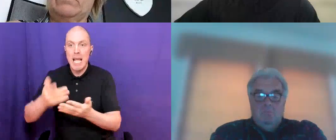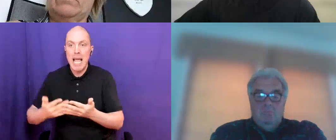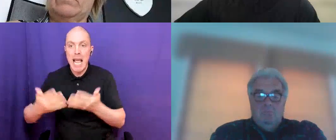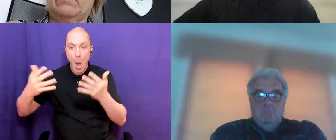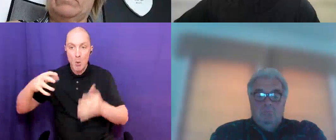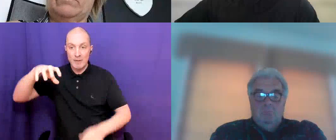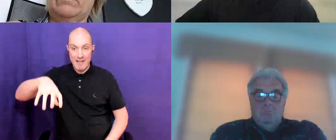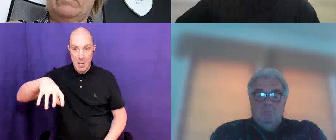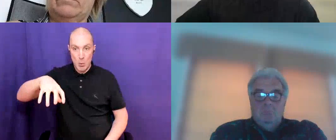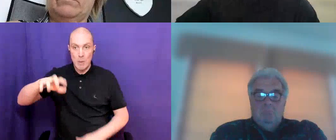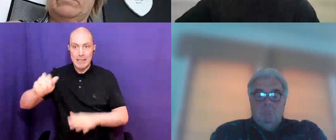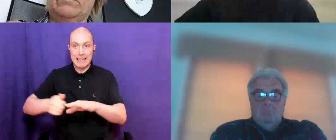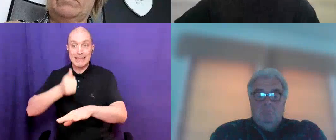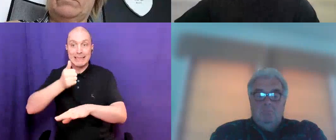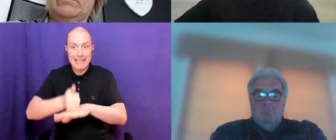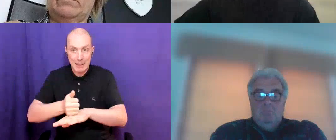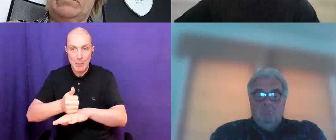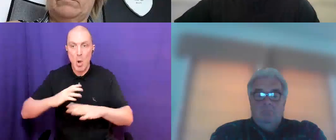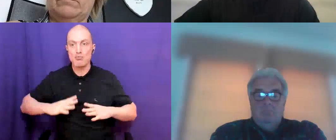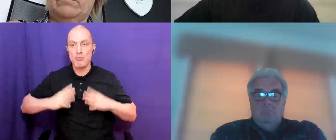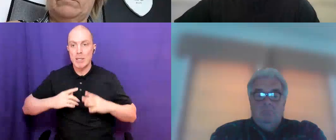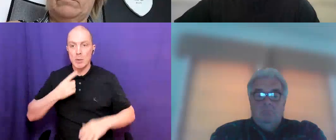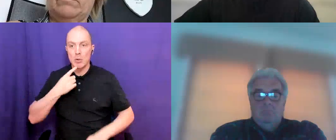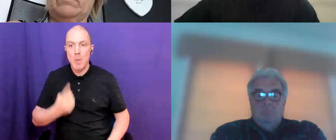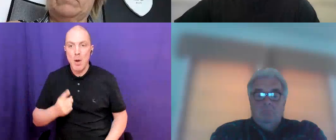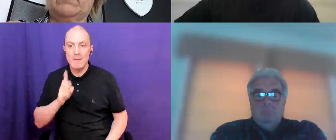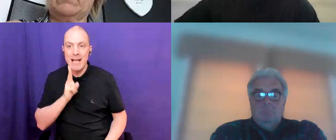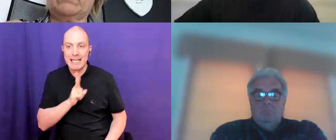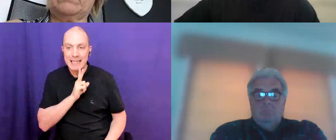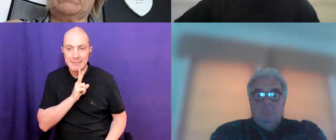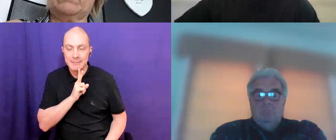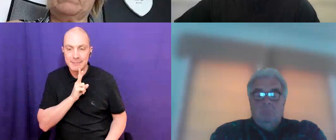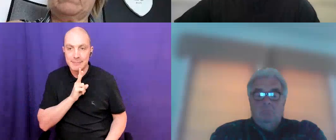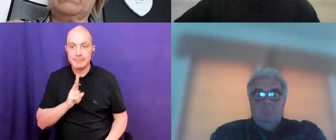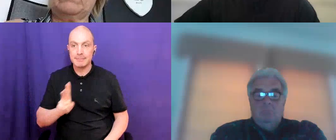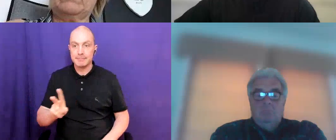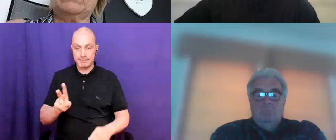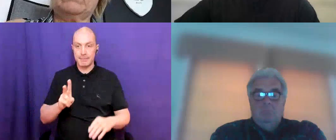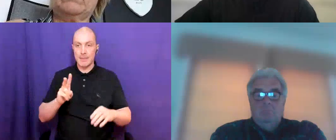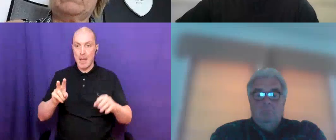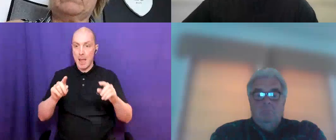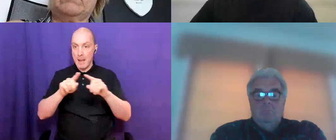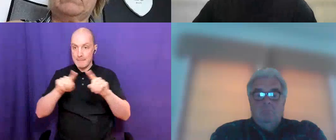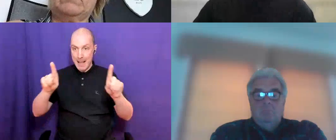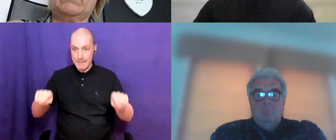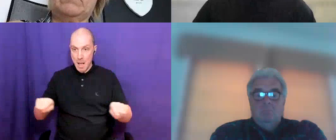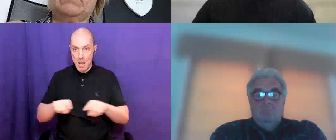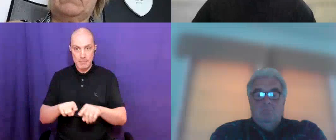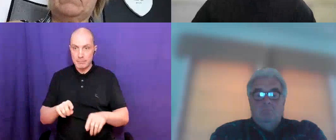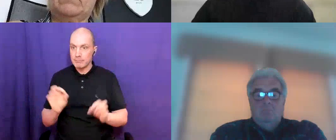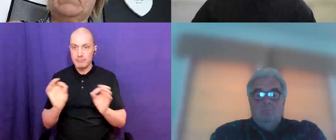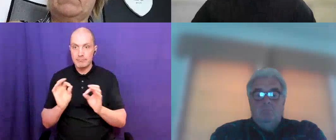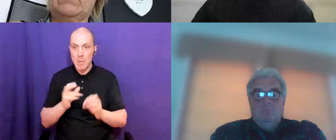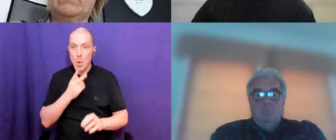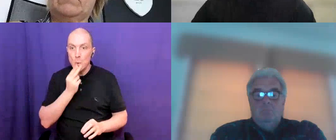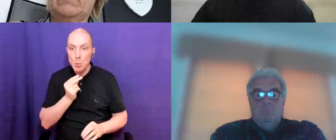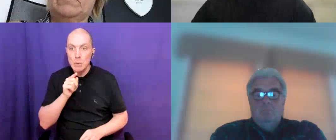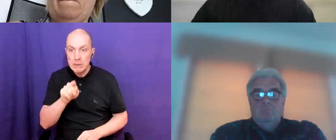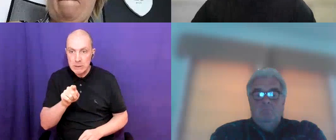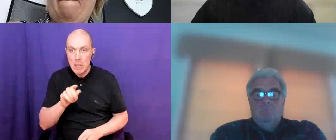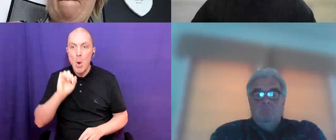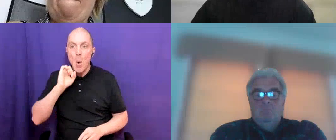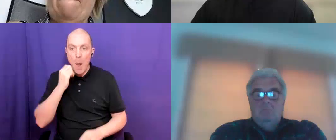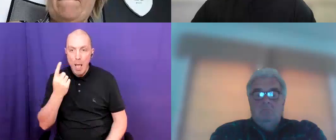ready for the count on the Friday. Unused ballot papers will be verified at the count venue. This is an